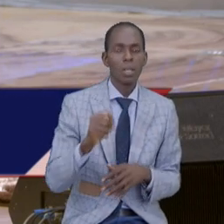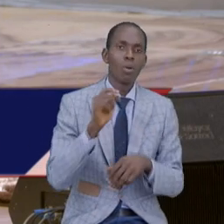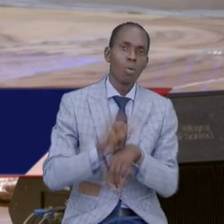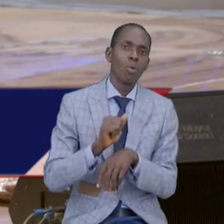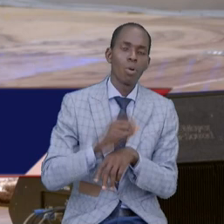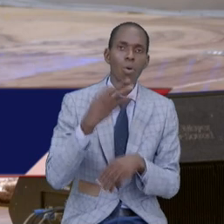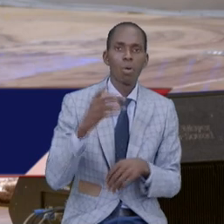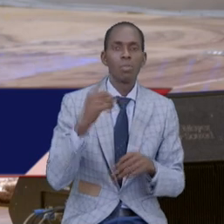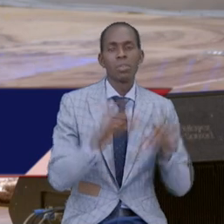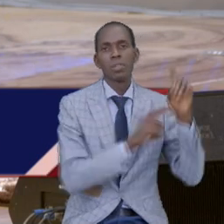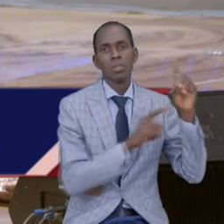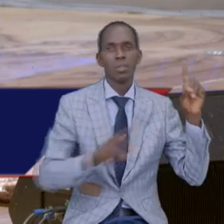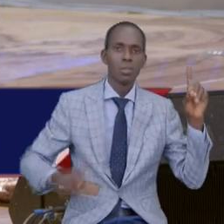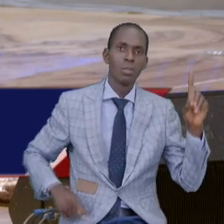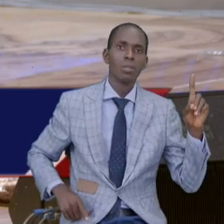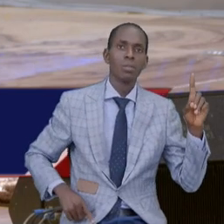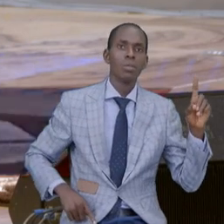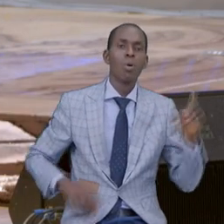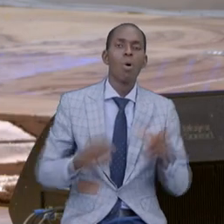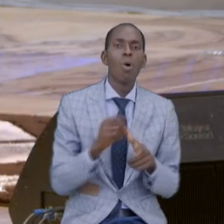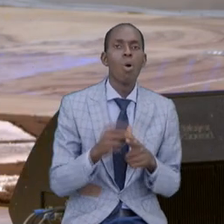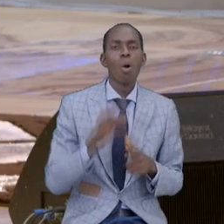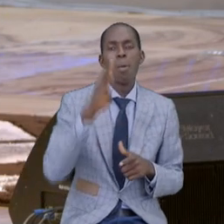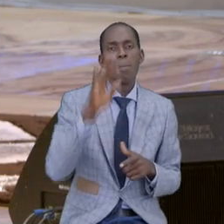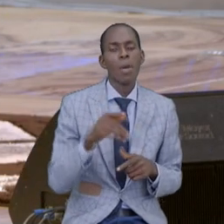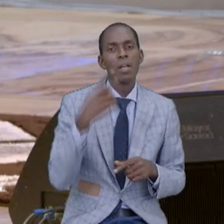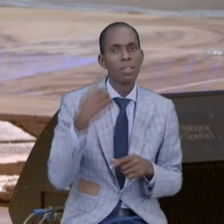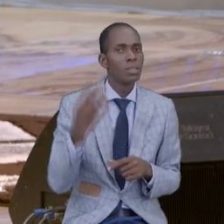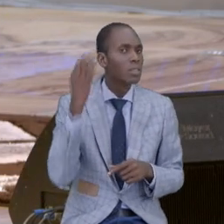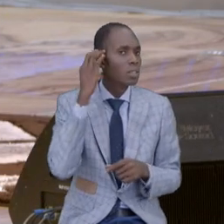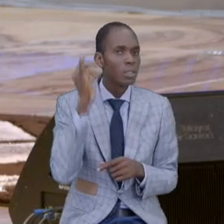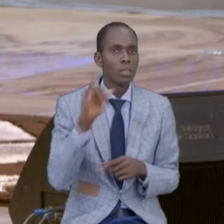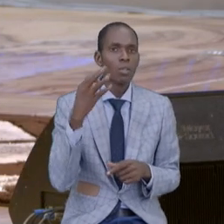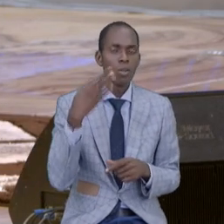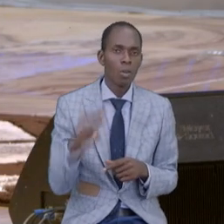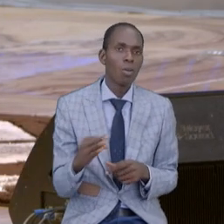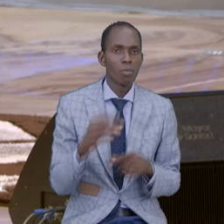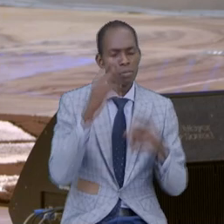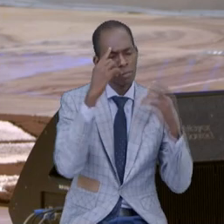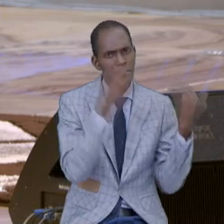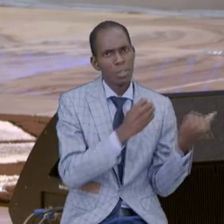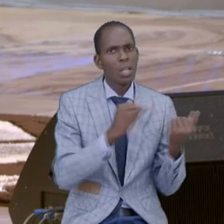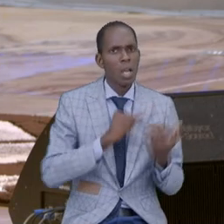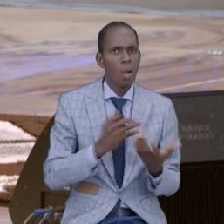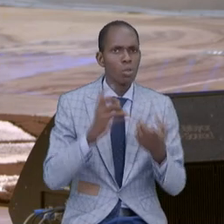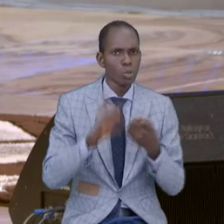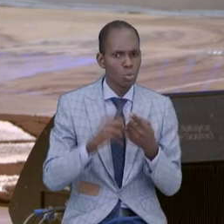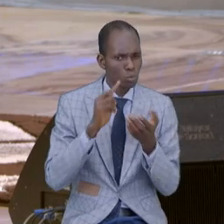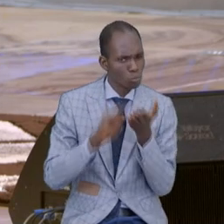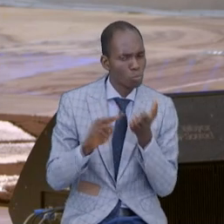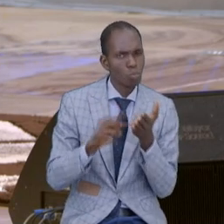the law or by the hearing of faith? I want you to notice something